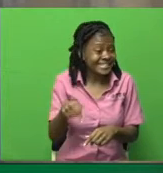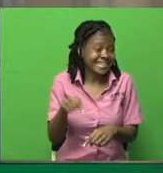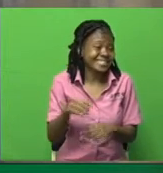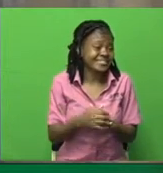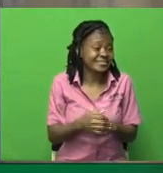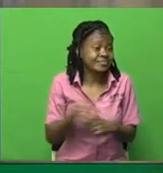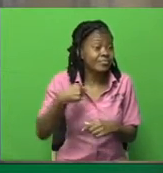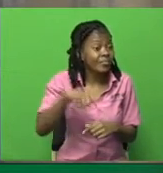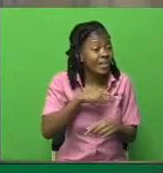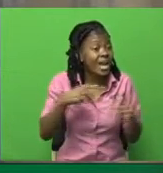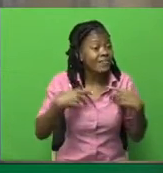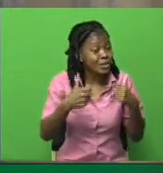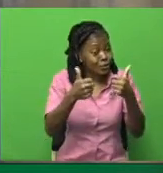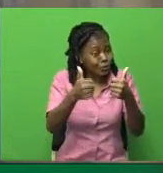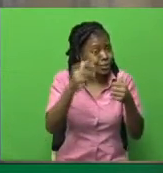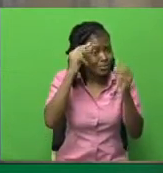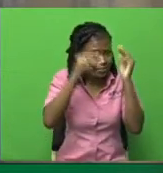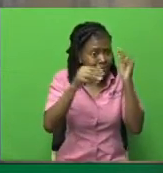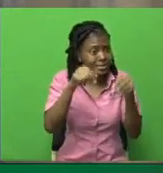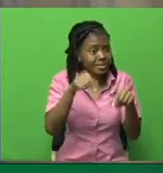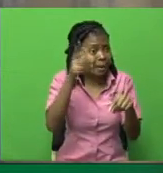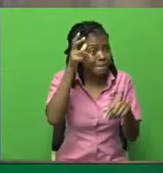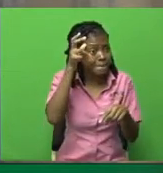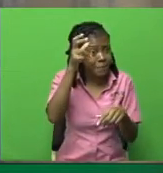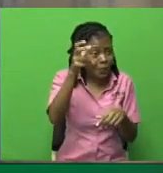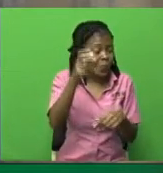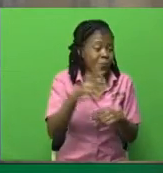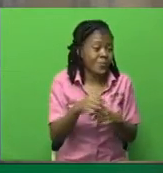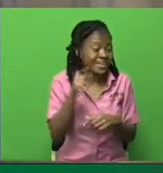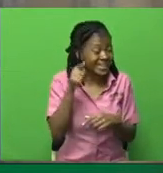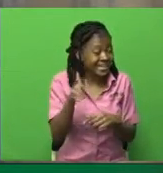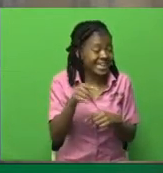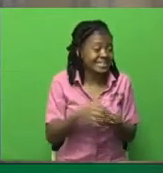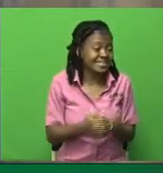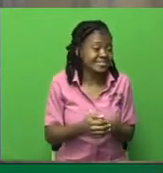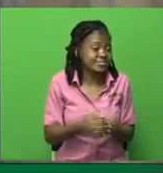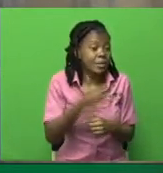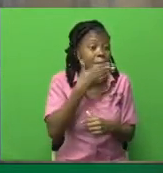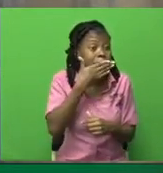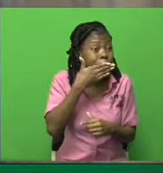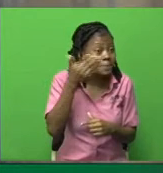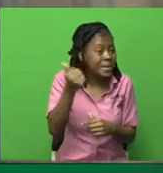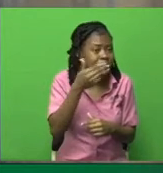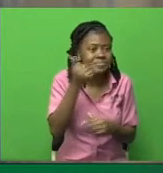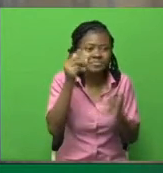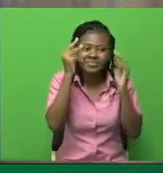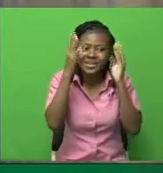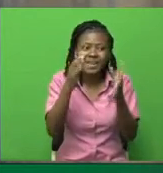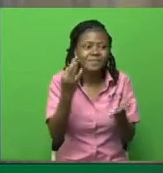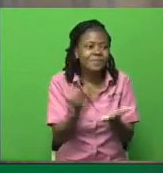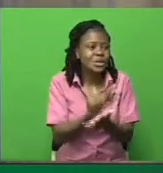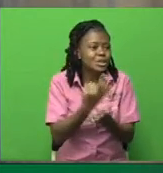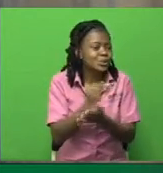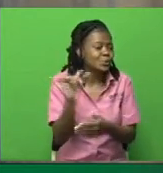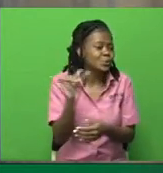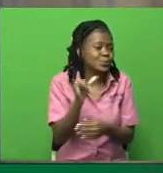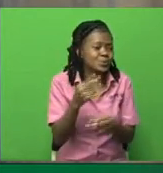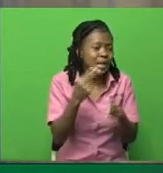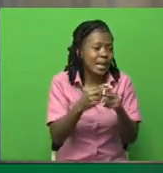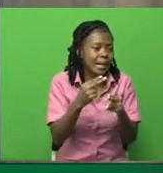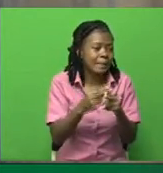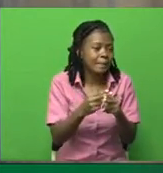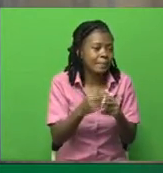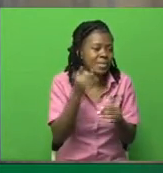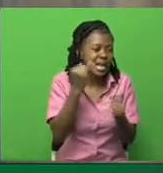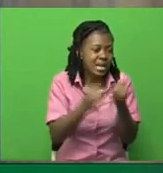energy who was knowledgeable in the sector and by one of the best Finance ministers as I said Larry Hawaii